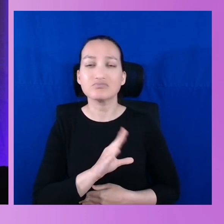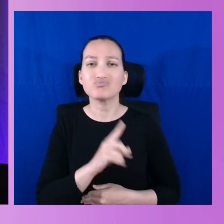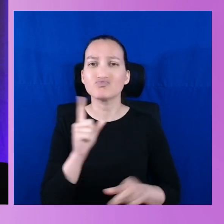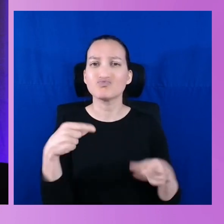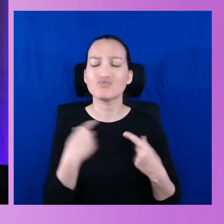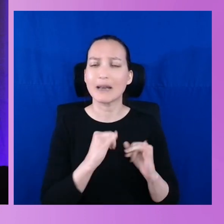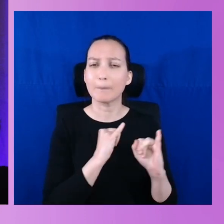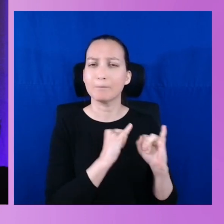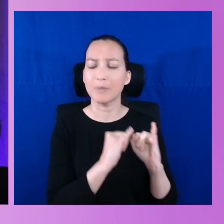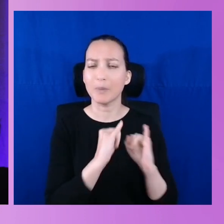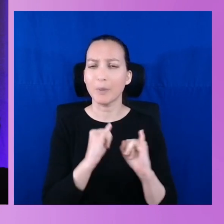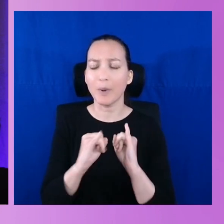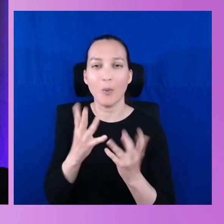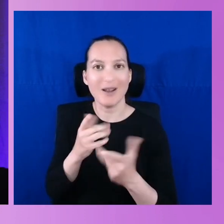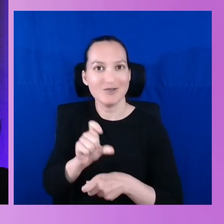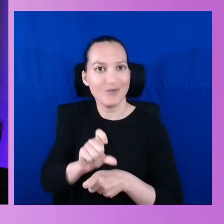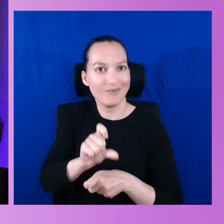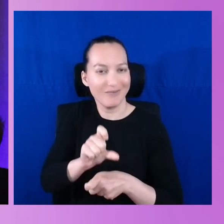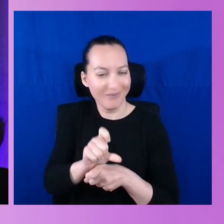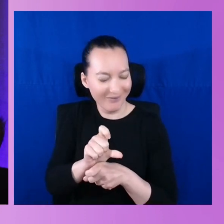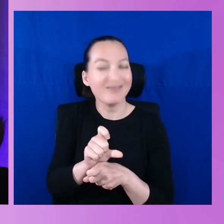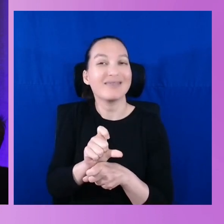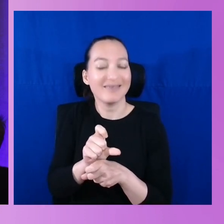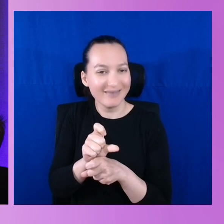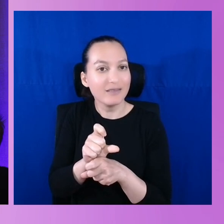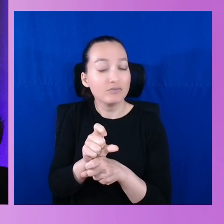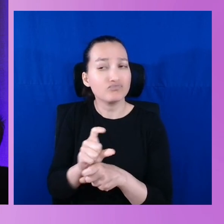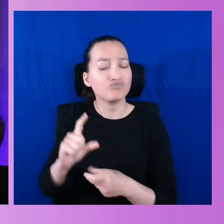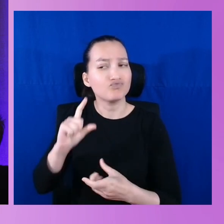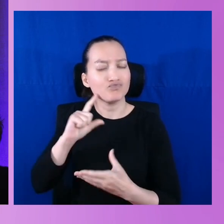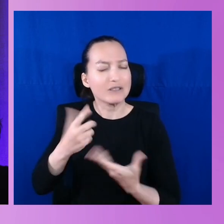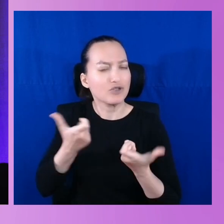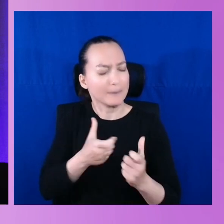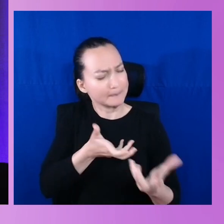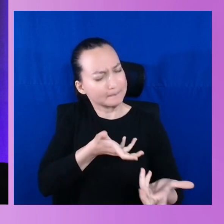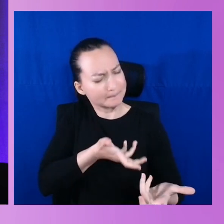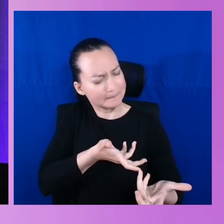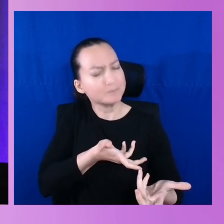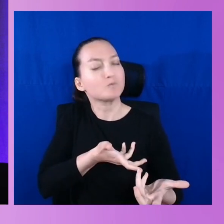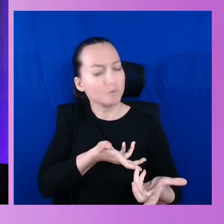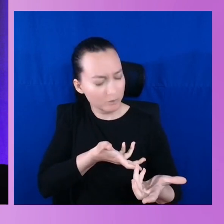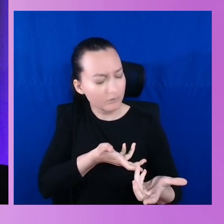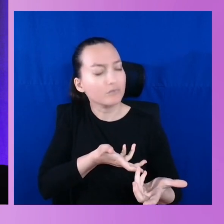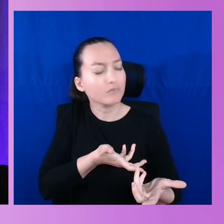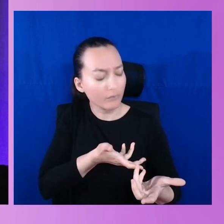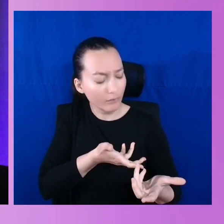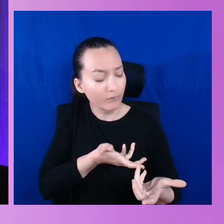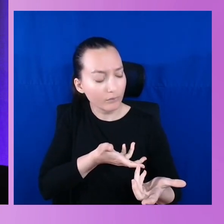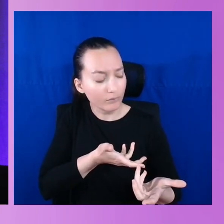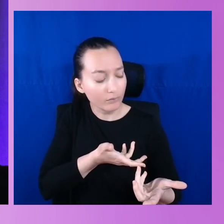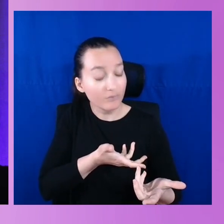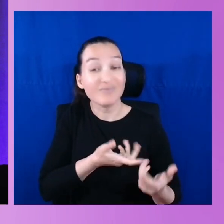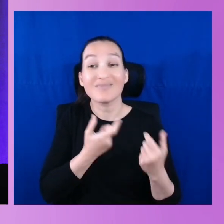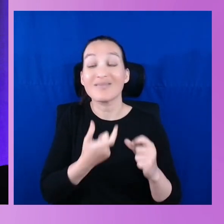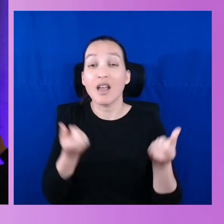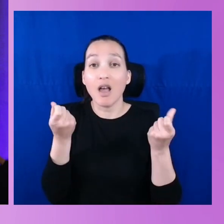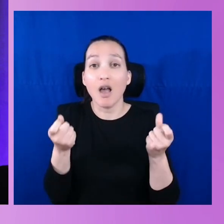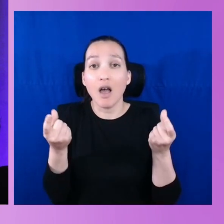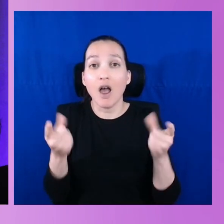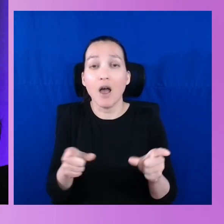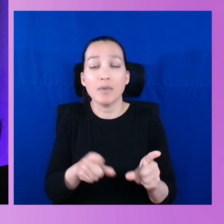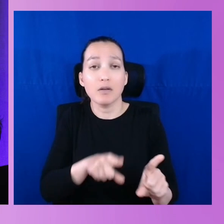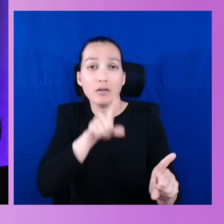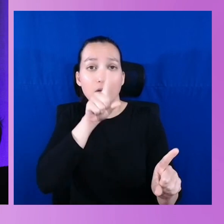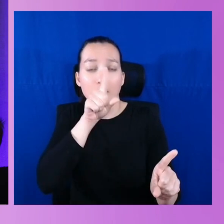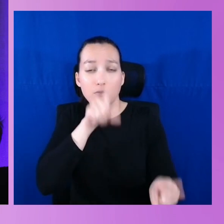for jobs. And one of the things that she's been trying to work with him on is as he writes responses